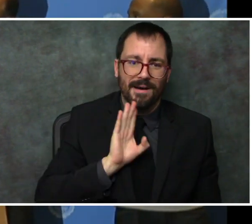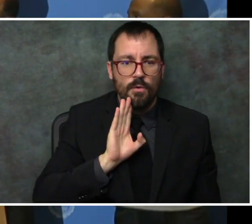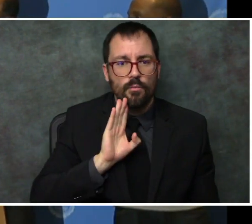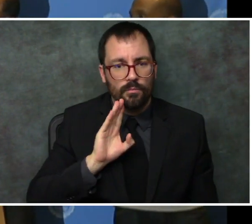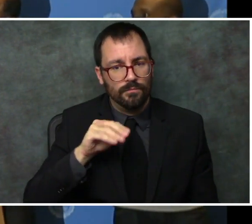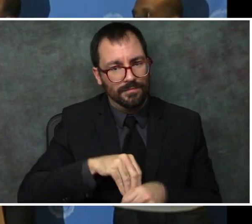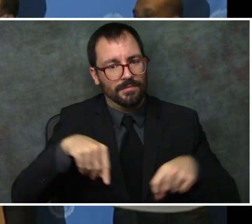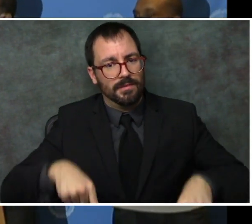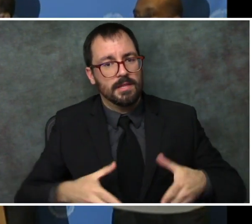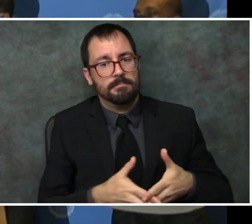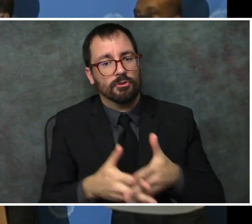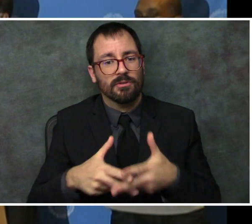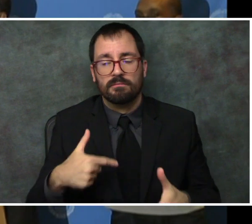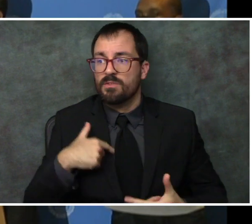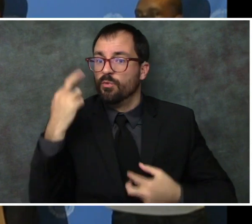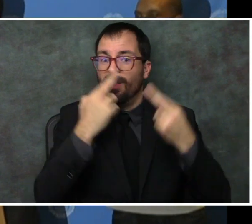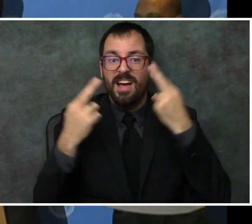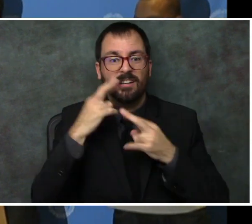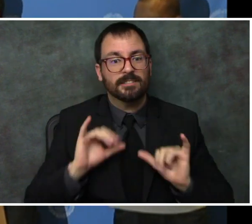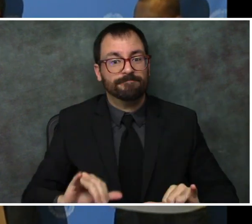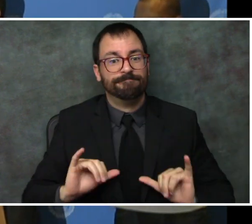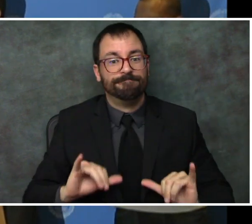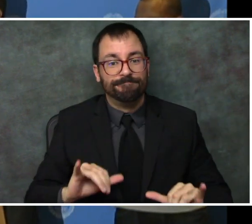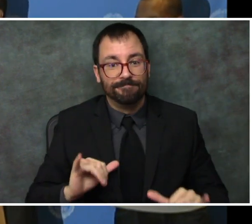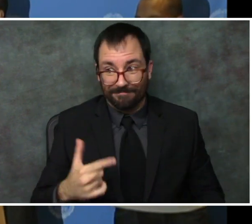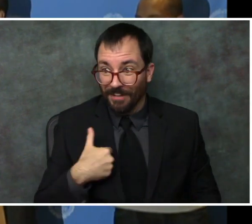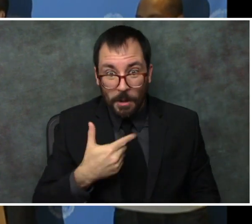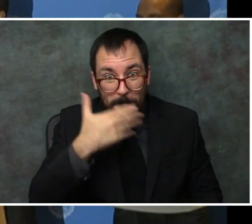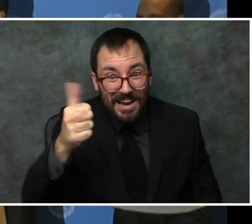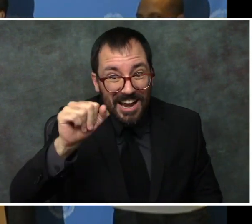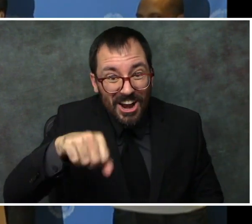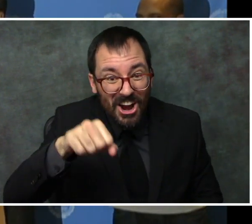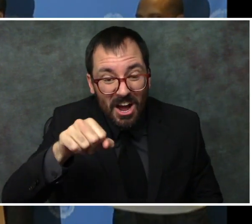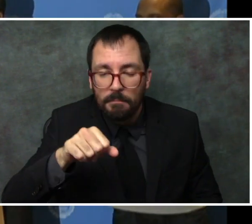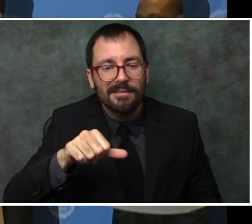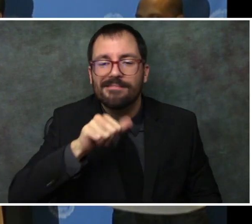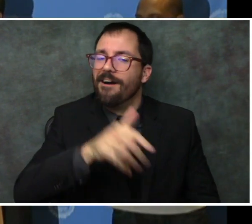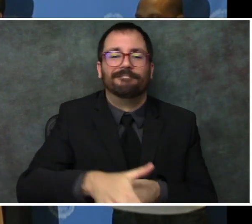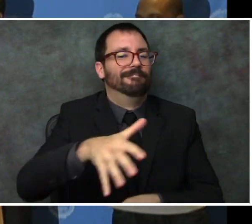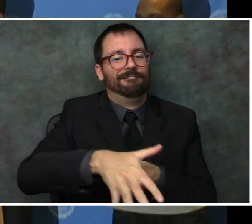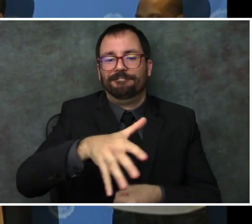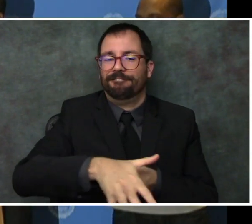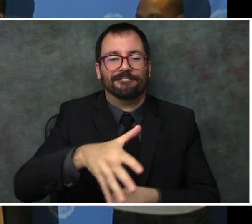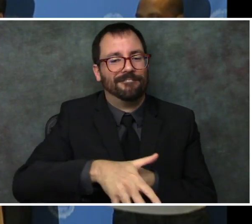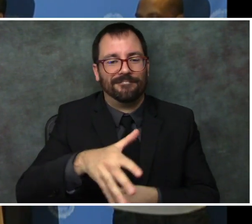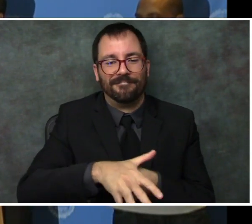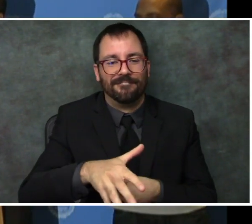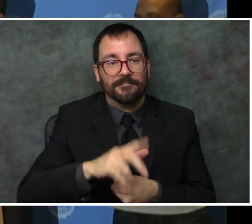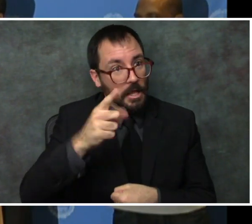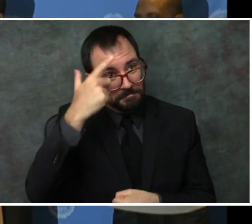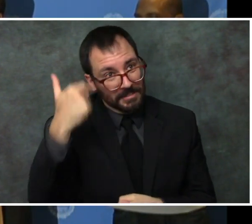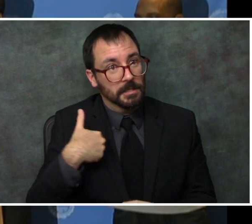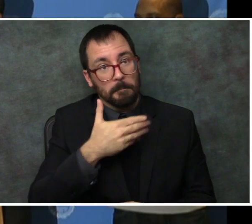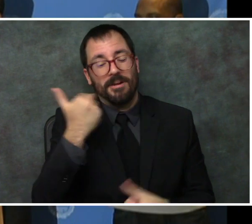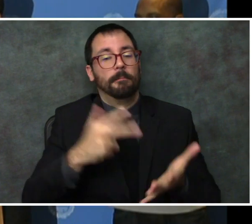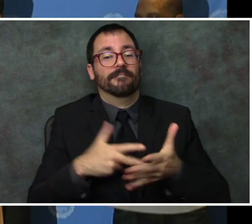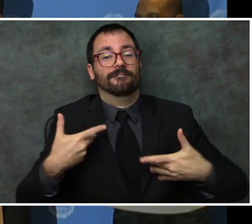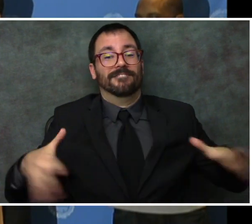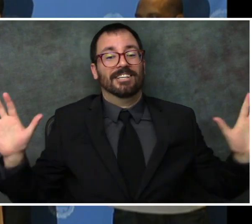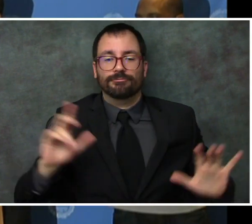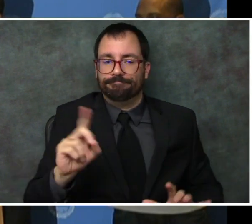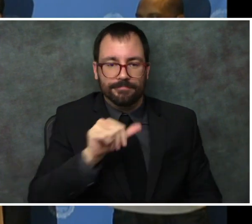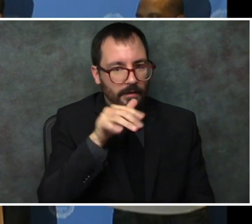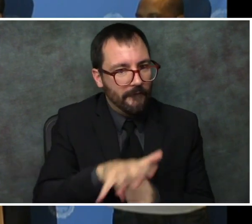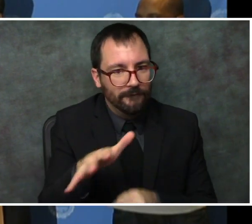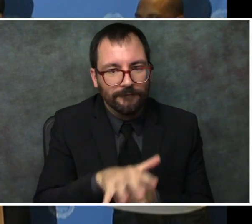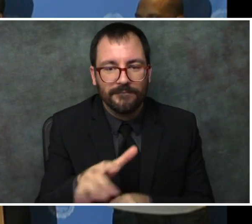enough. Doing better than other cities is just not enough. We have to change the system that we inherited.